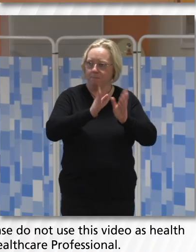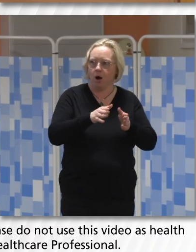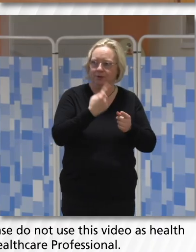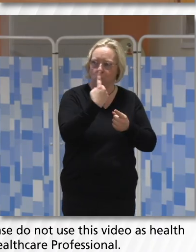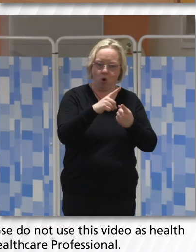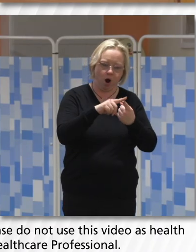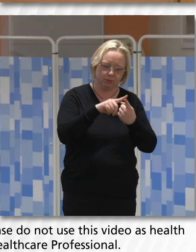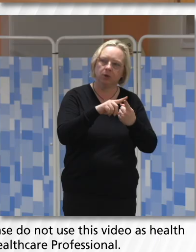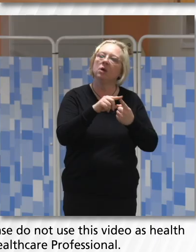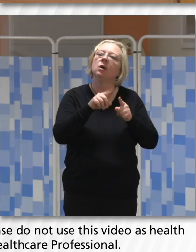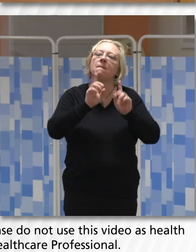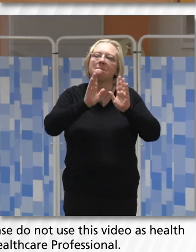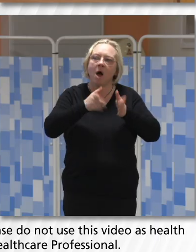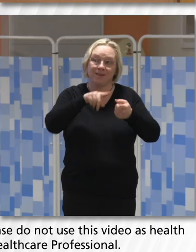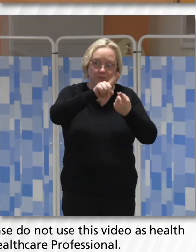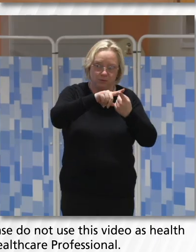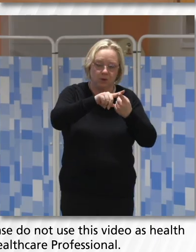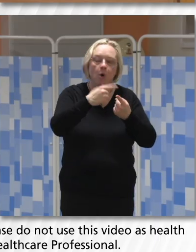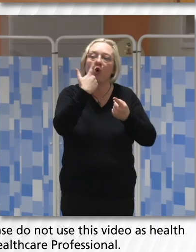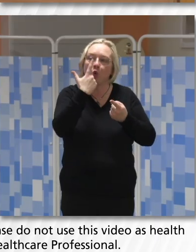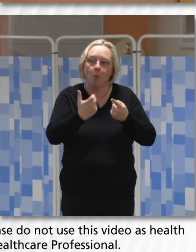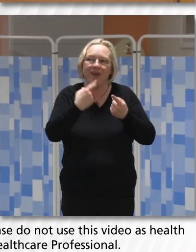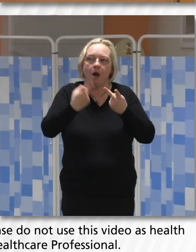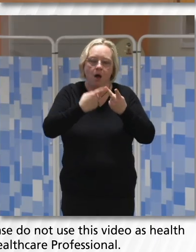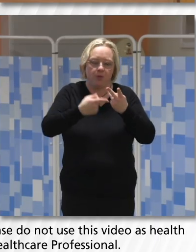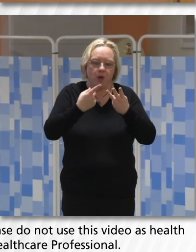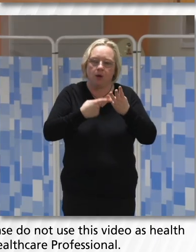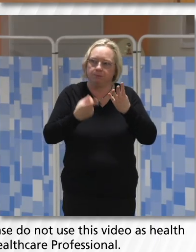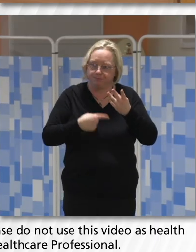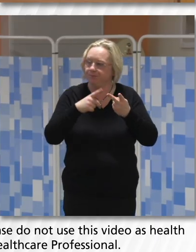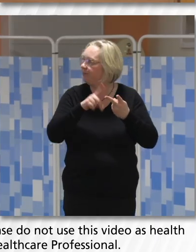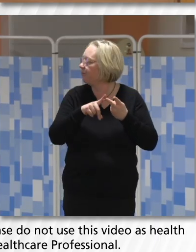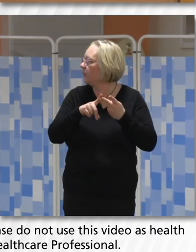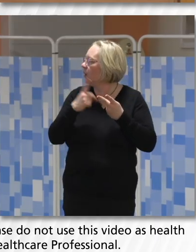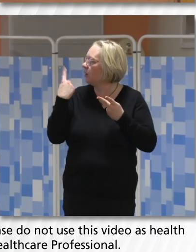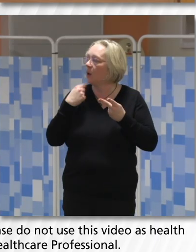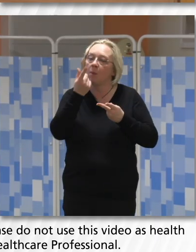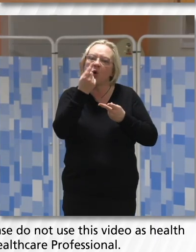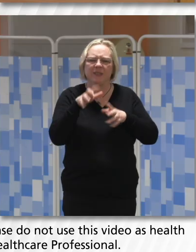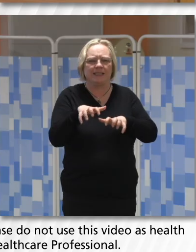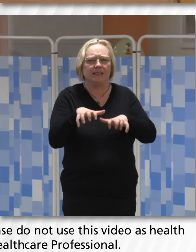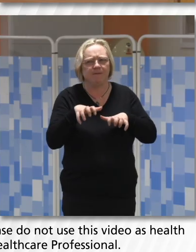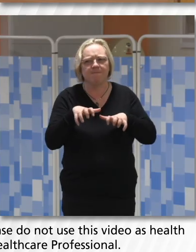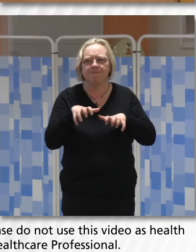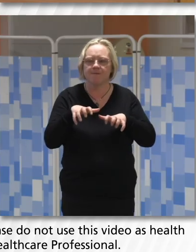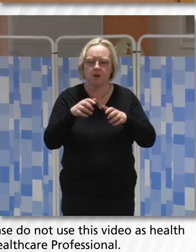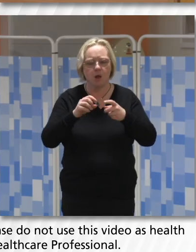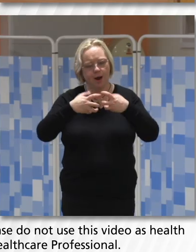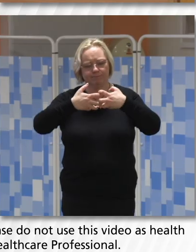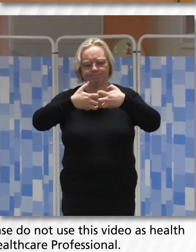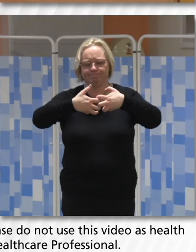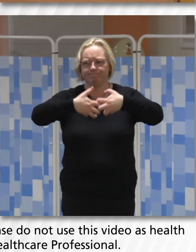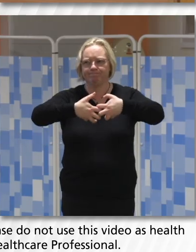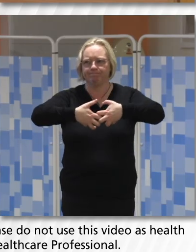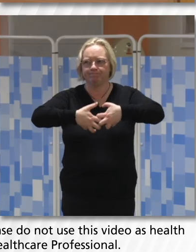next few. So you could be stiff, so it's a cogwheel rigidity. So it's like a ratchety stiffness that they will